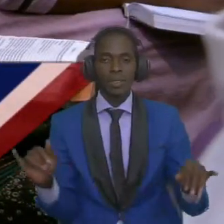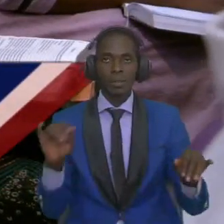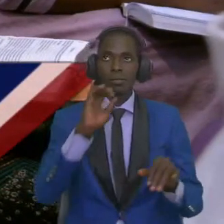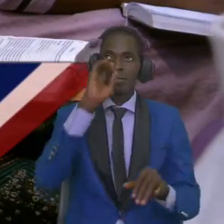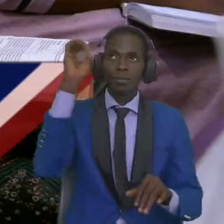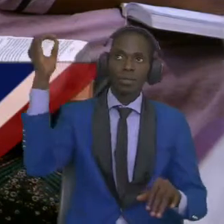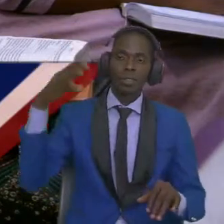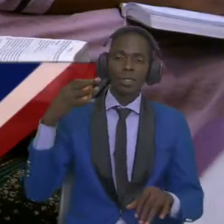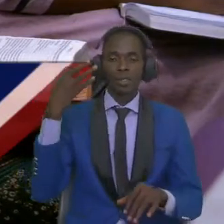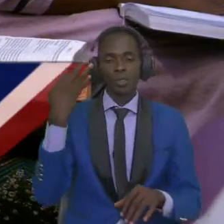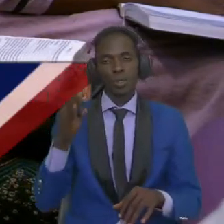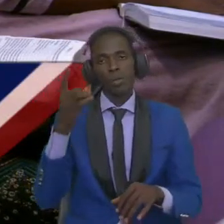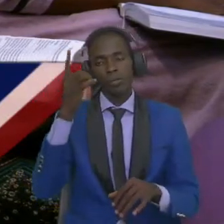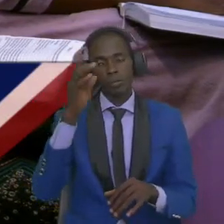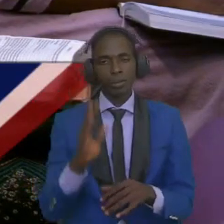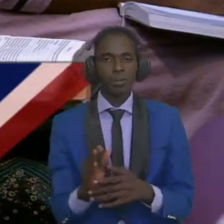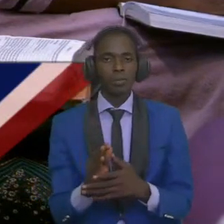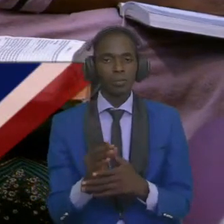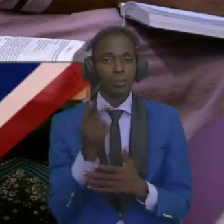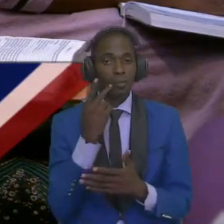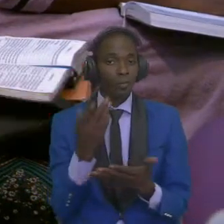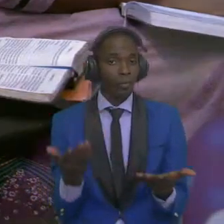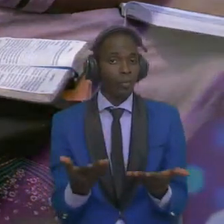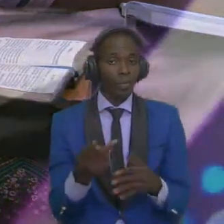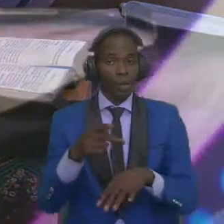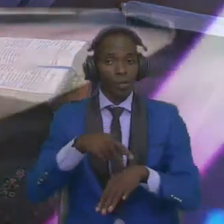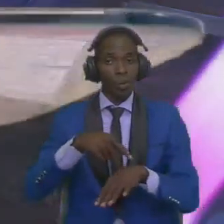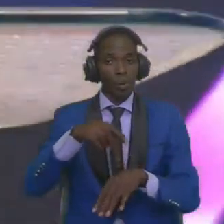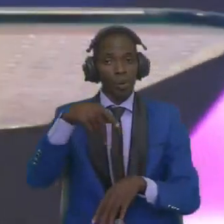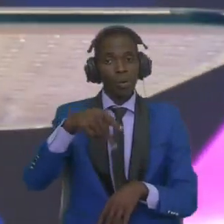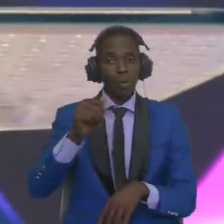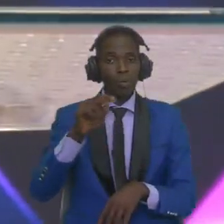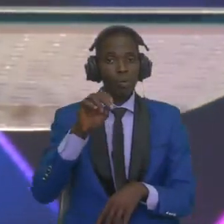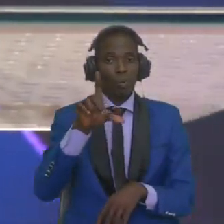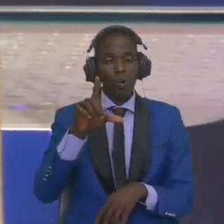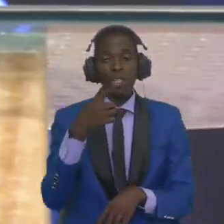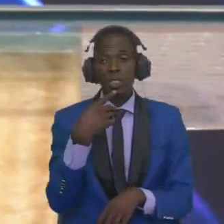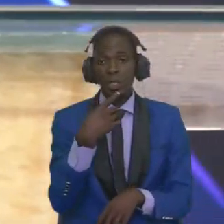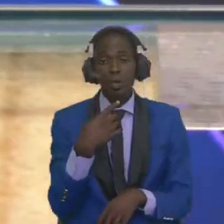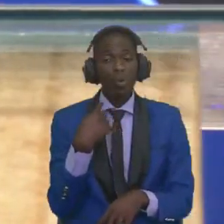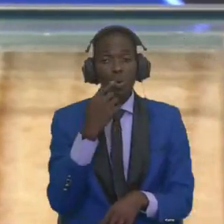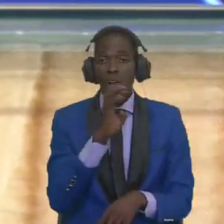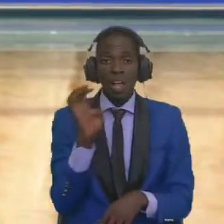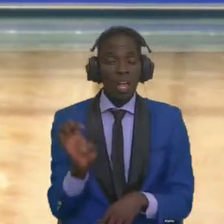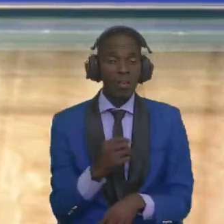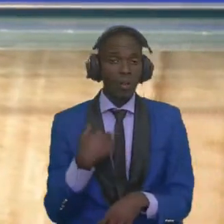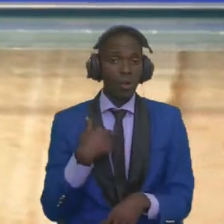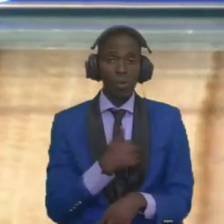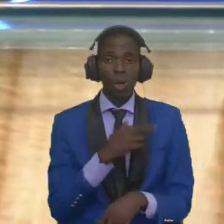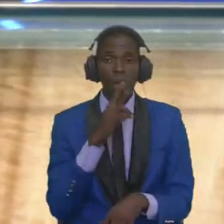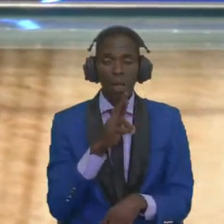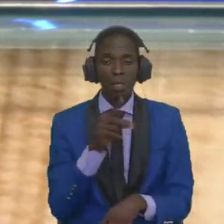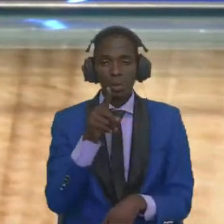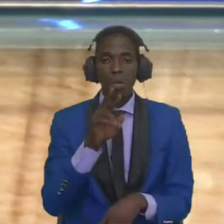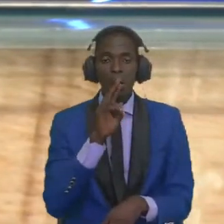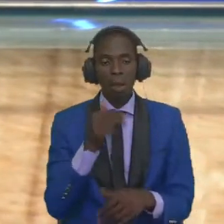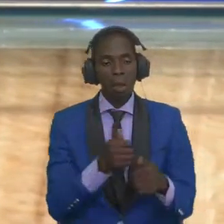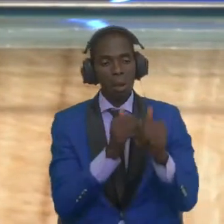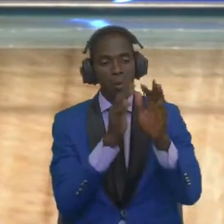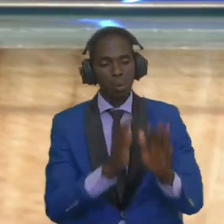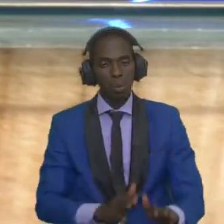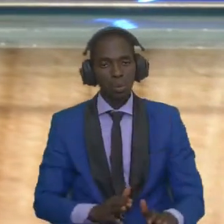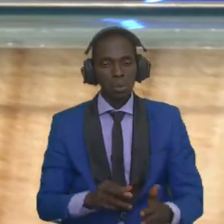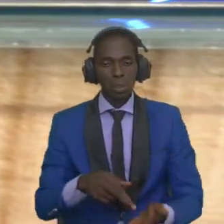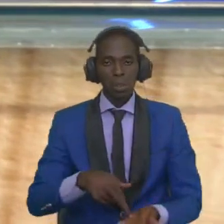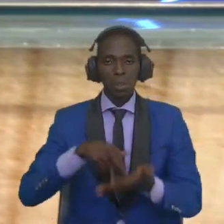of God. You see that? Paul the apostle testifying that whoever we are, whether you are apostle, an ambassador